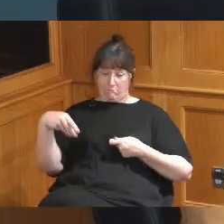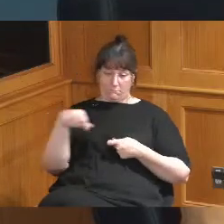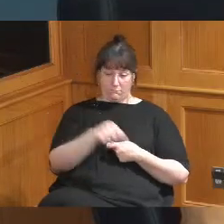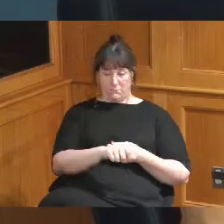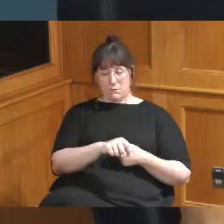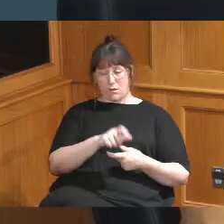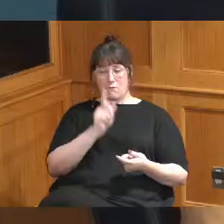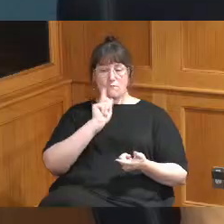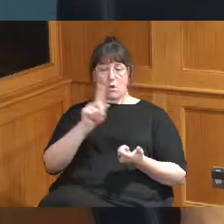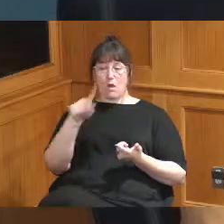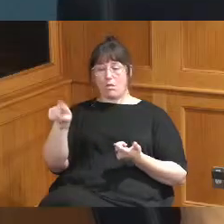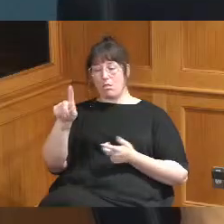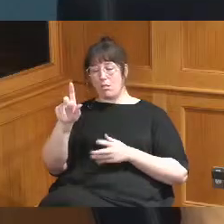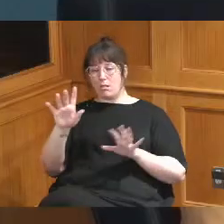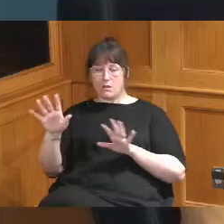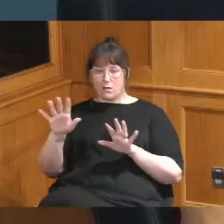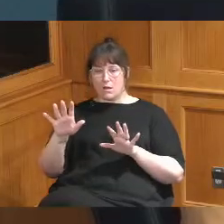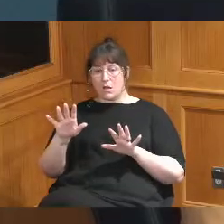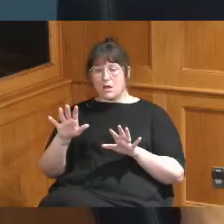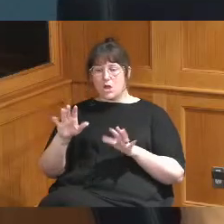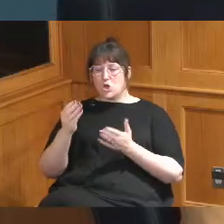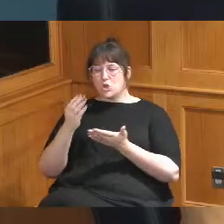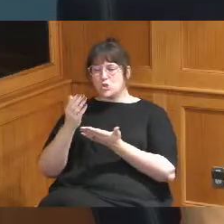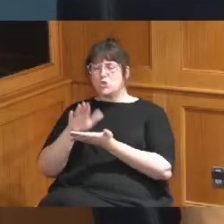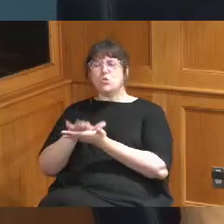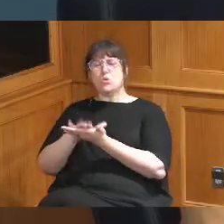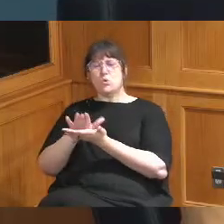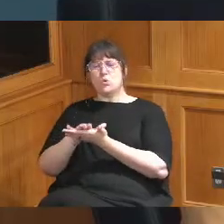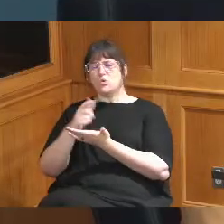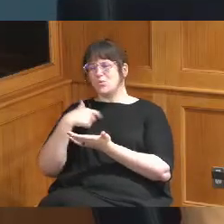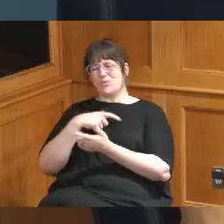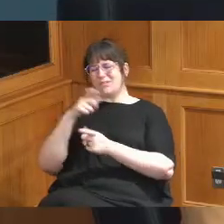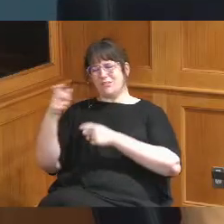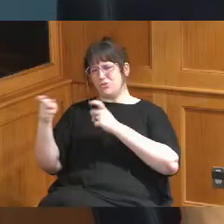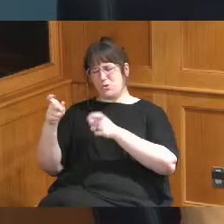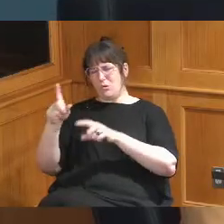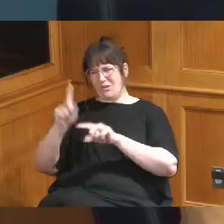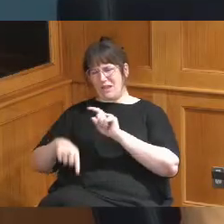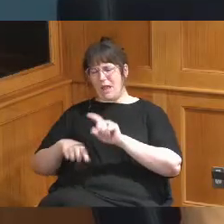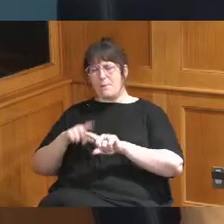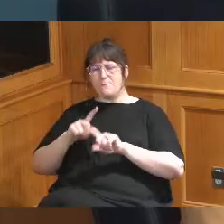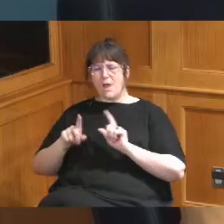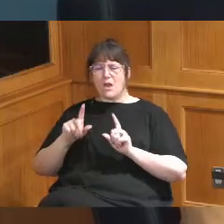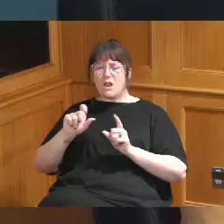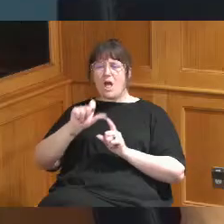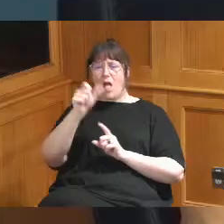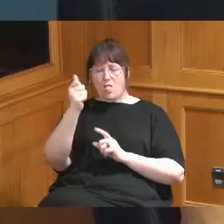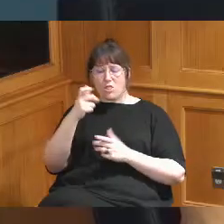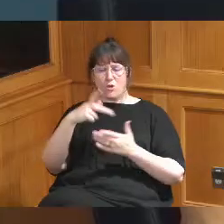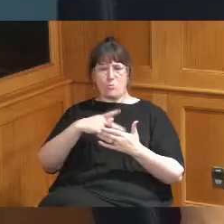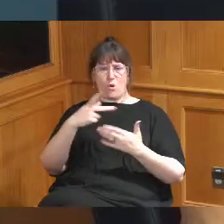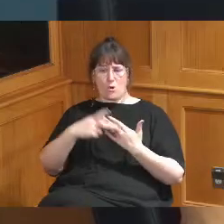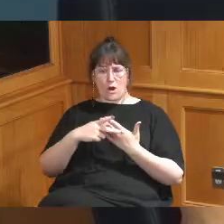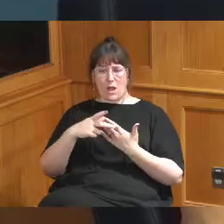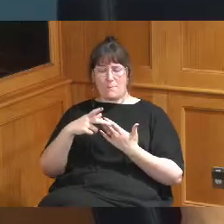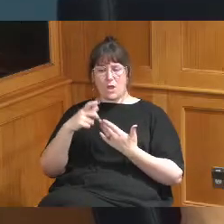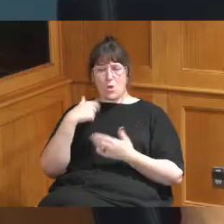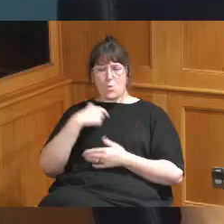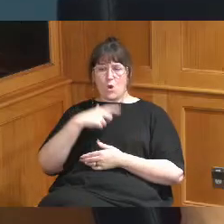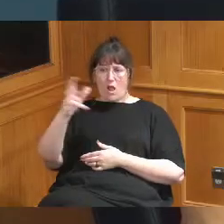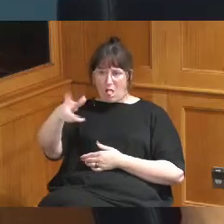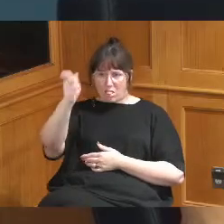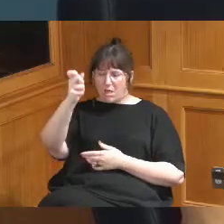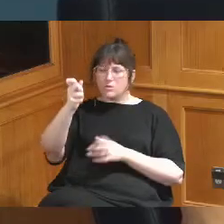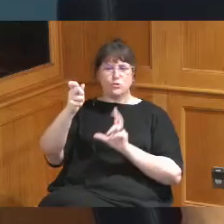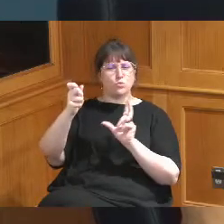dollars on schools was one, which we have no control over, of course, but other programming. These dollars aren't those dollars. And